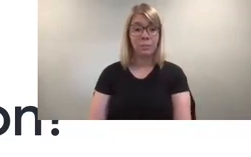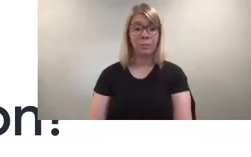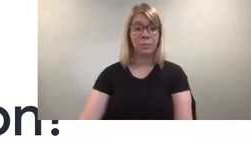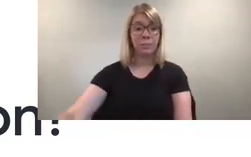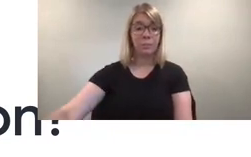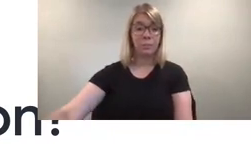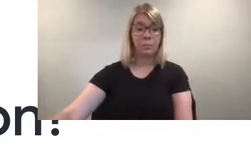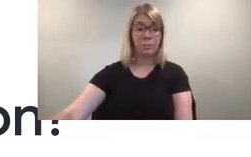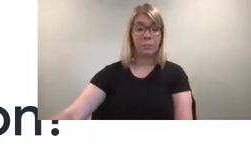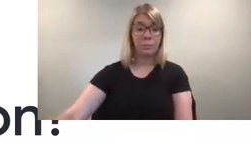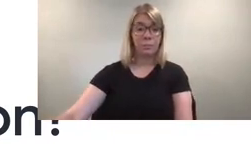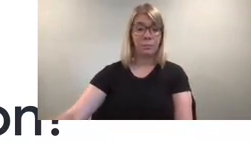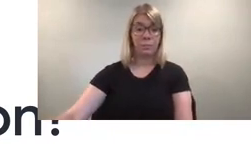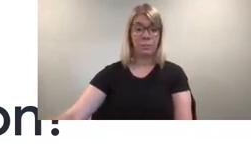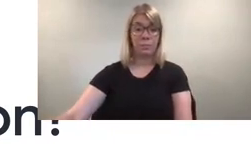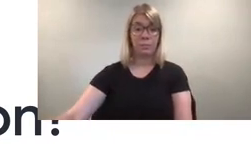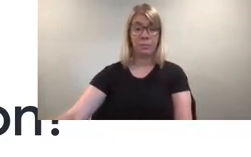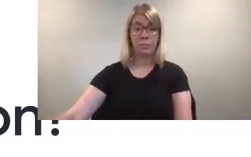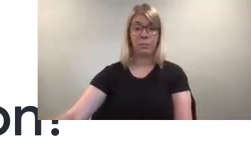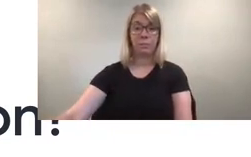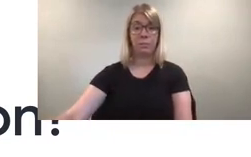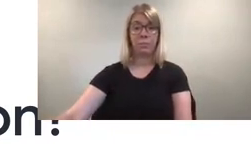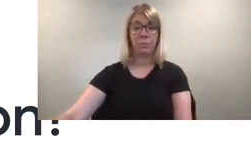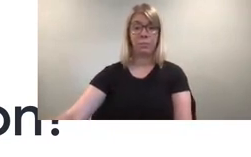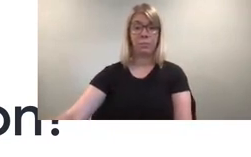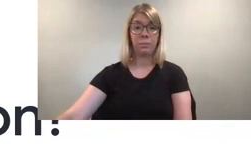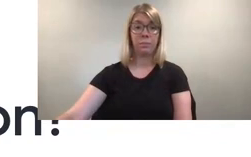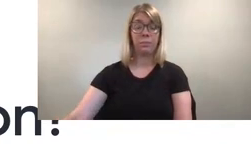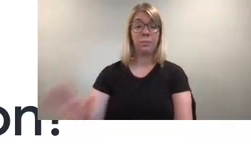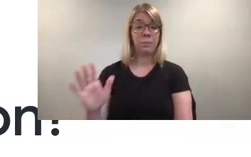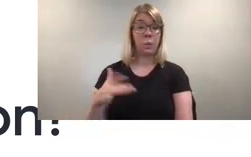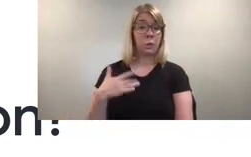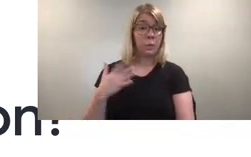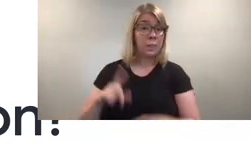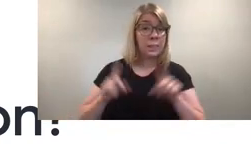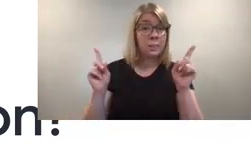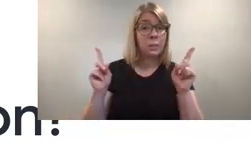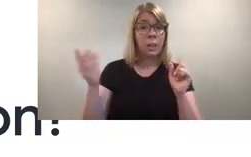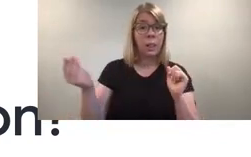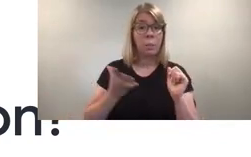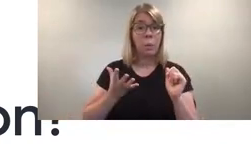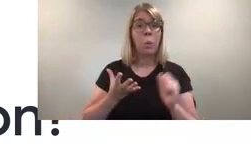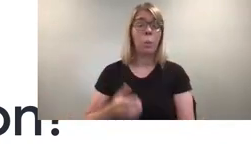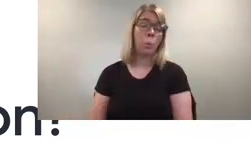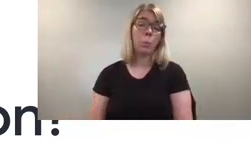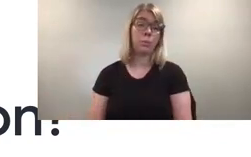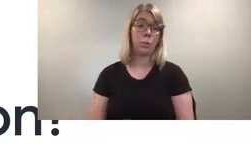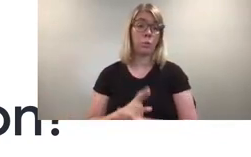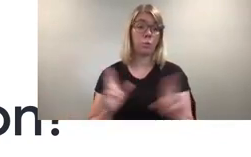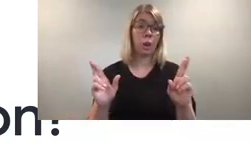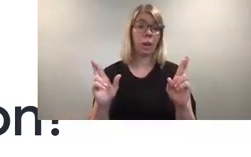And if you're feeling a different way, please put it in the chat too. Ready to go? Confused?